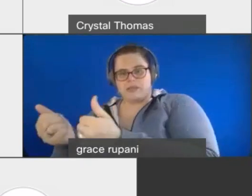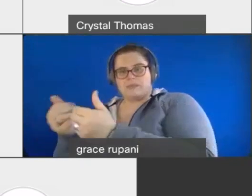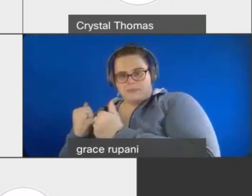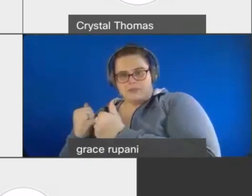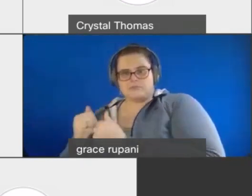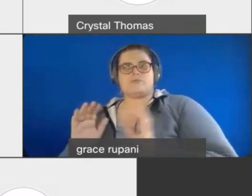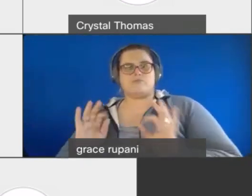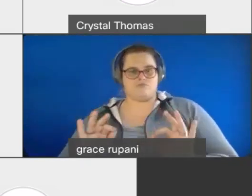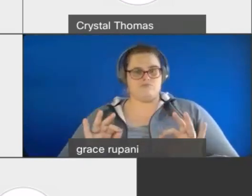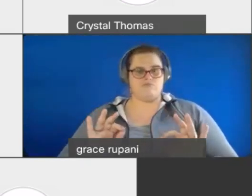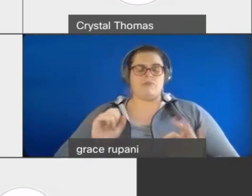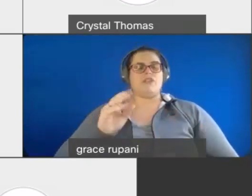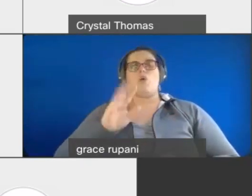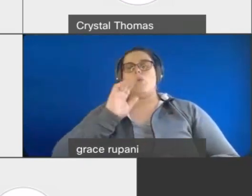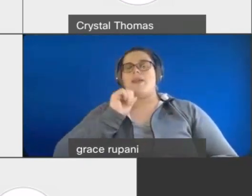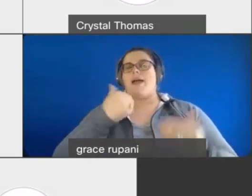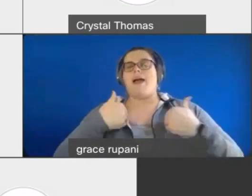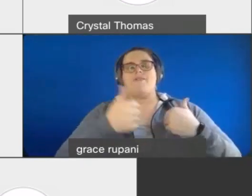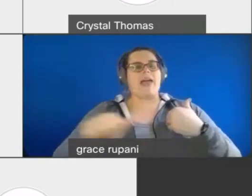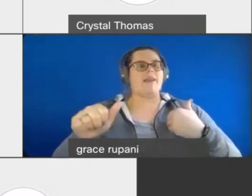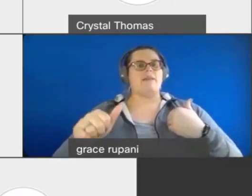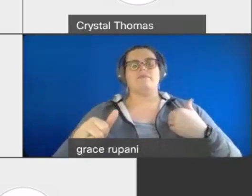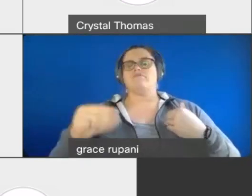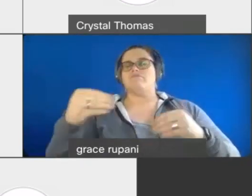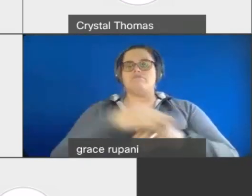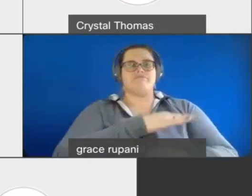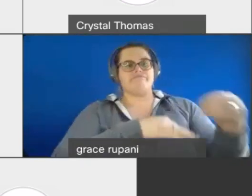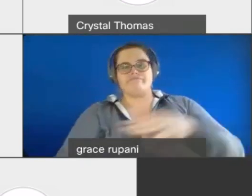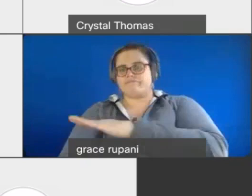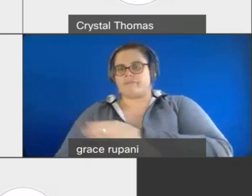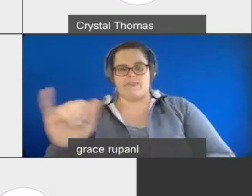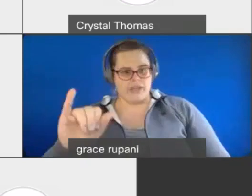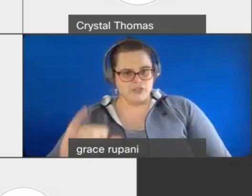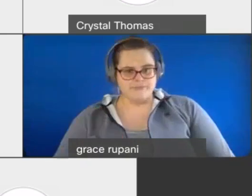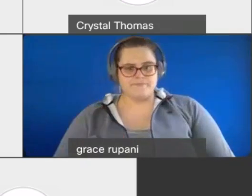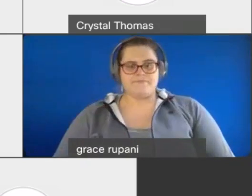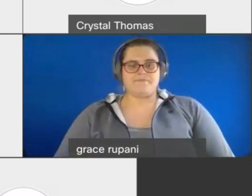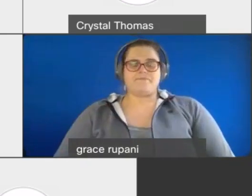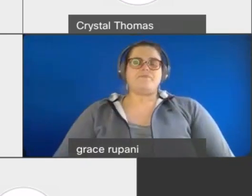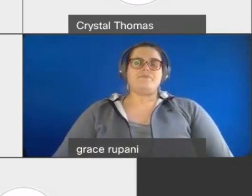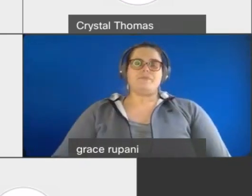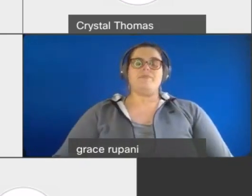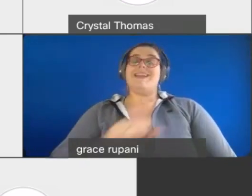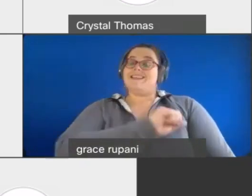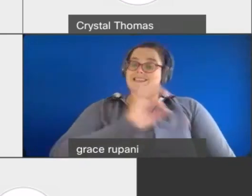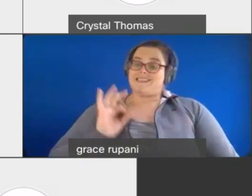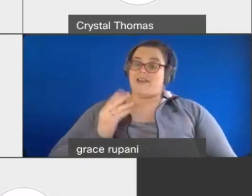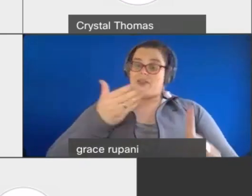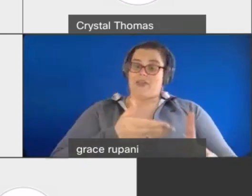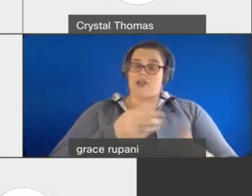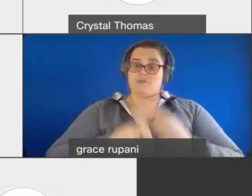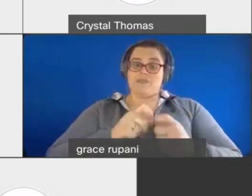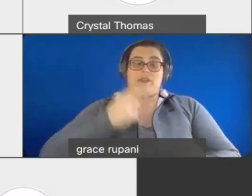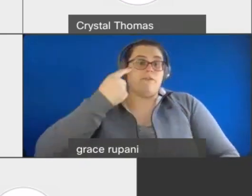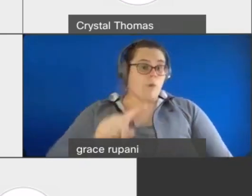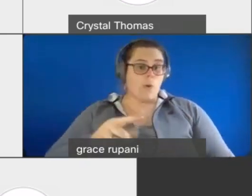unquote cross-contamination. We do have a staff that's there specifically just for cleaning and sanitizing. So we